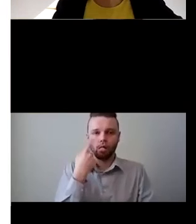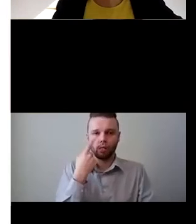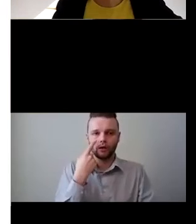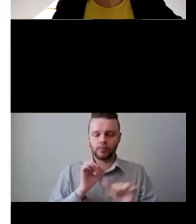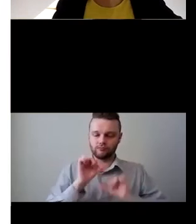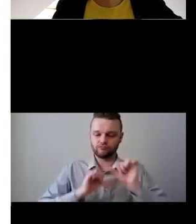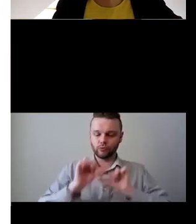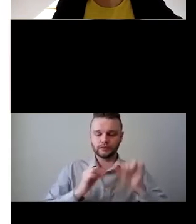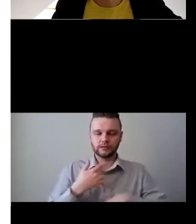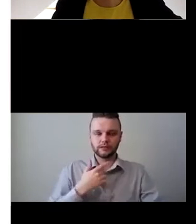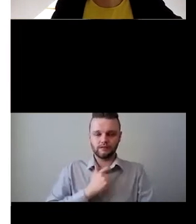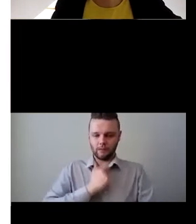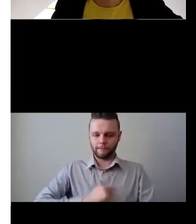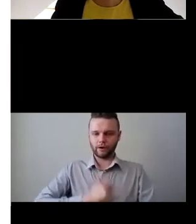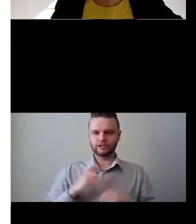of personal data